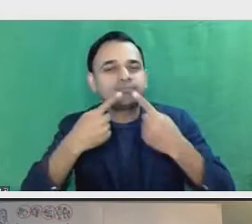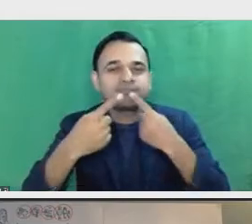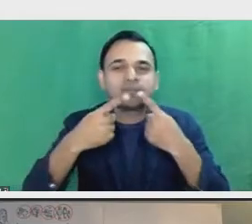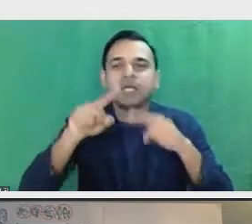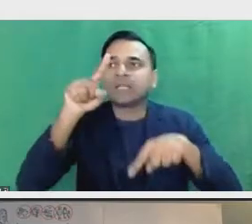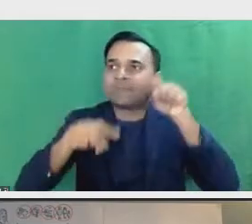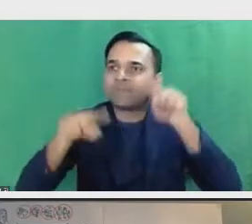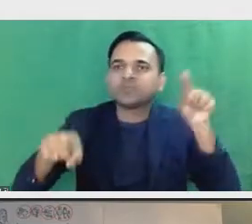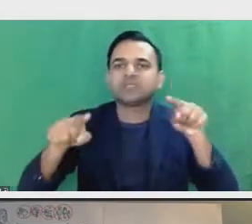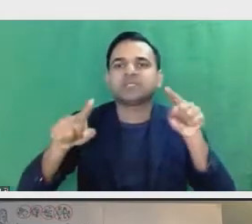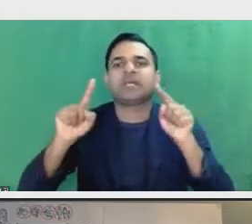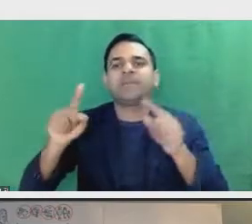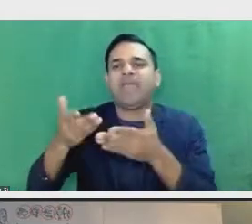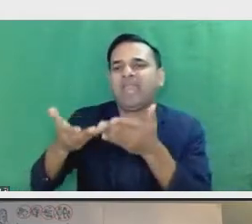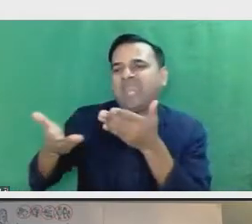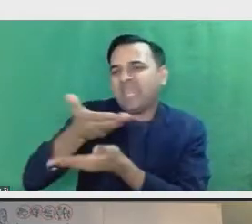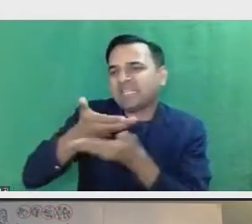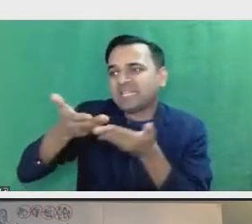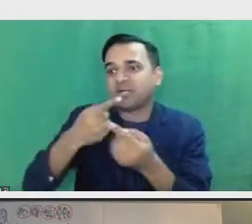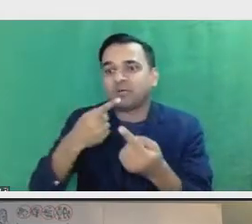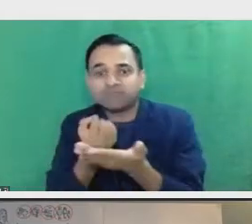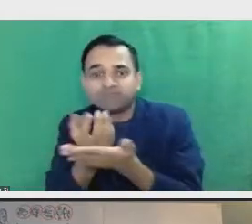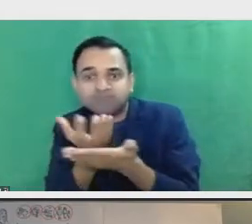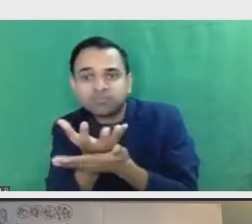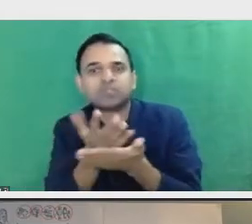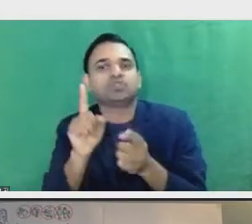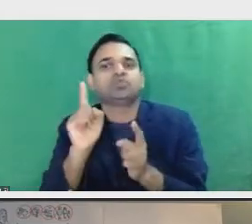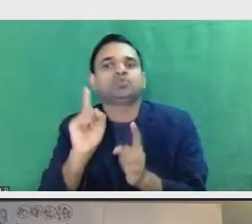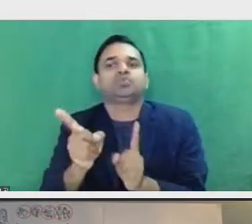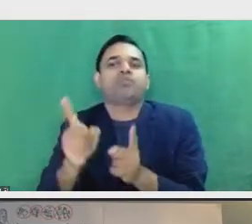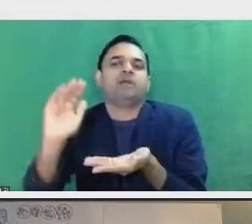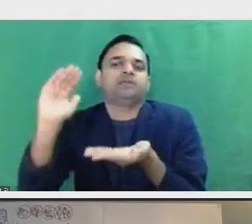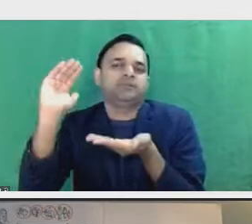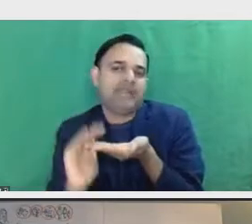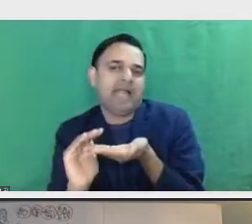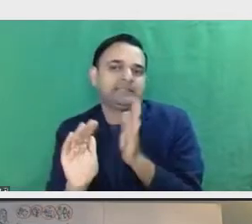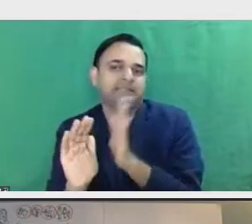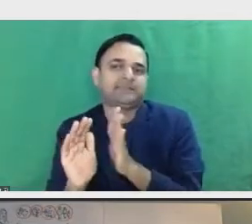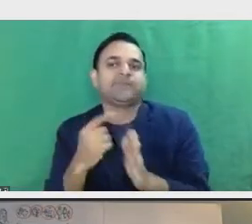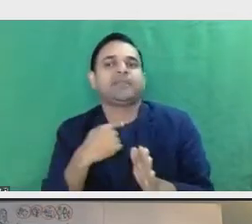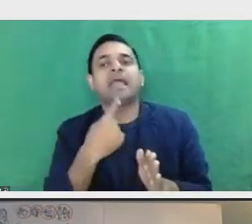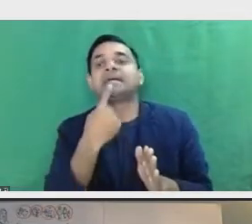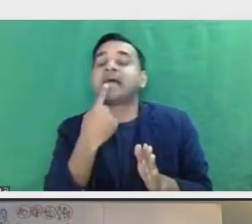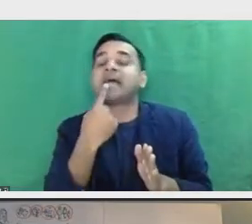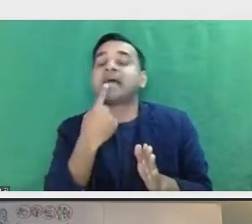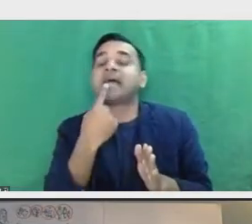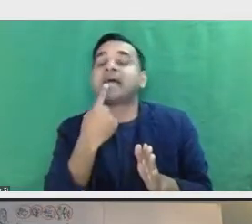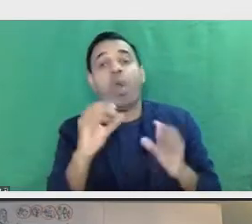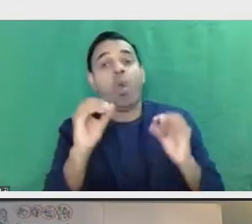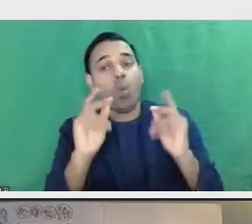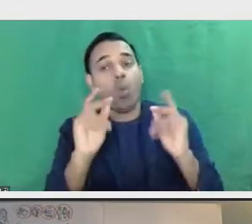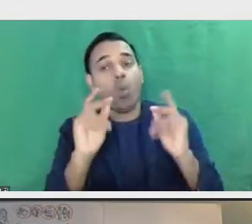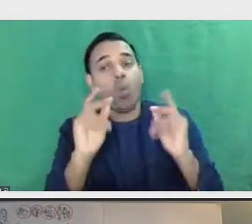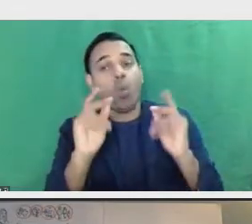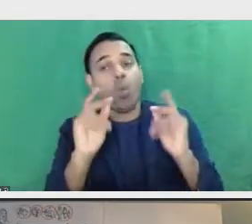working really hard to make sure that there would be, say, for example, the indicators process, comes in, where we have an indicator